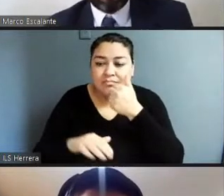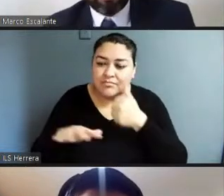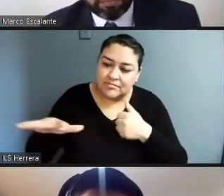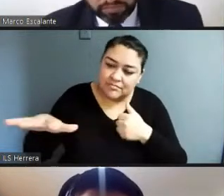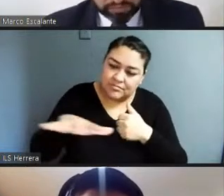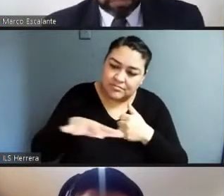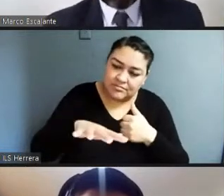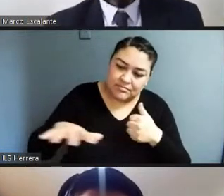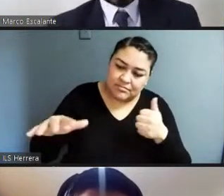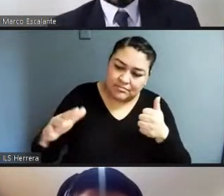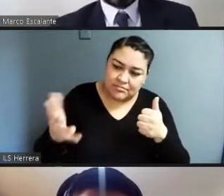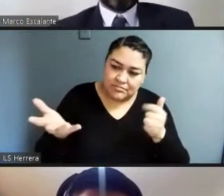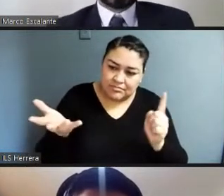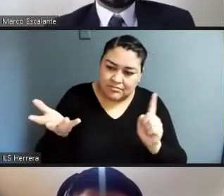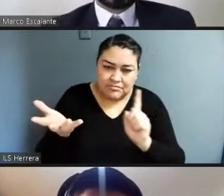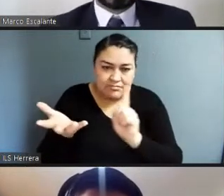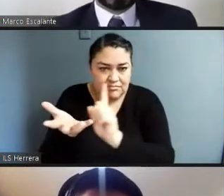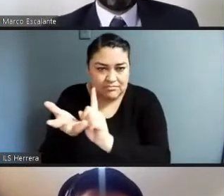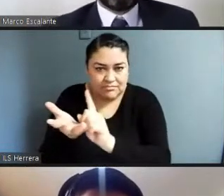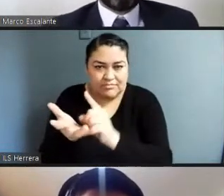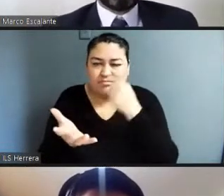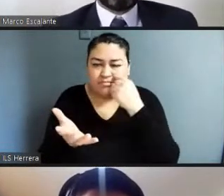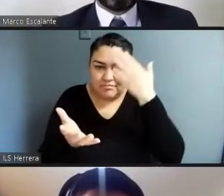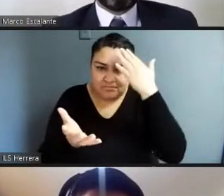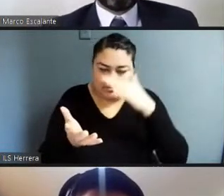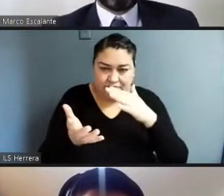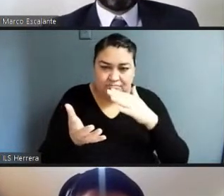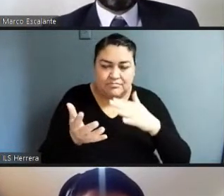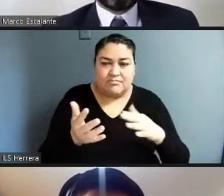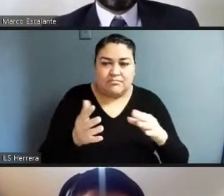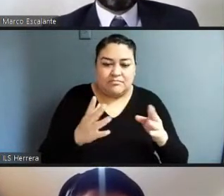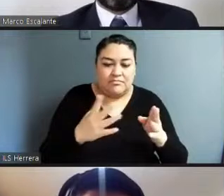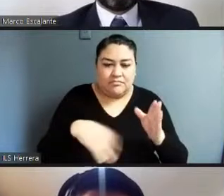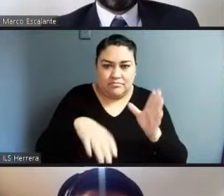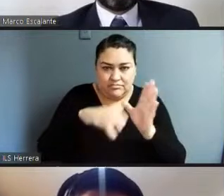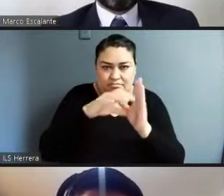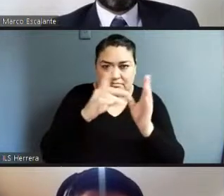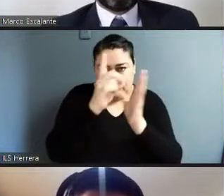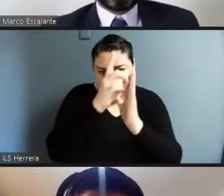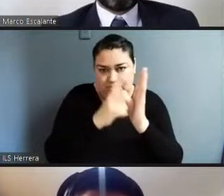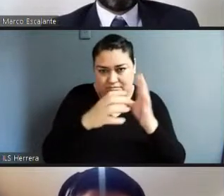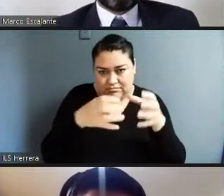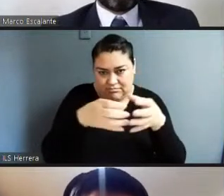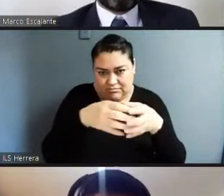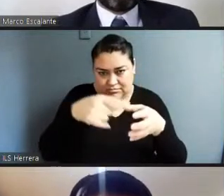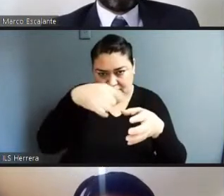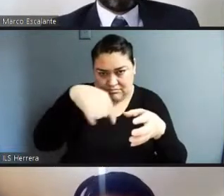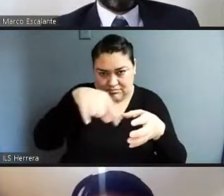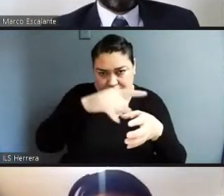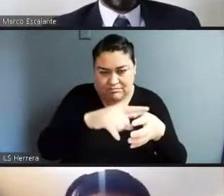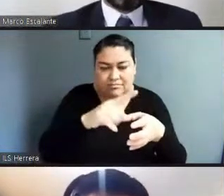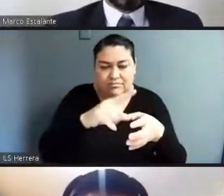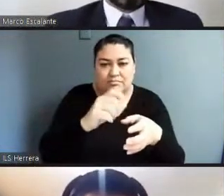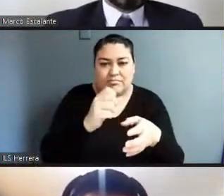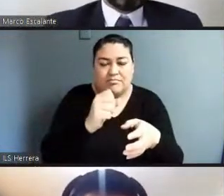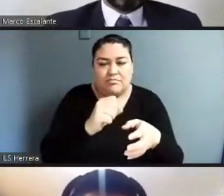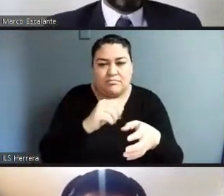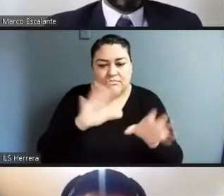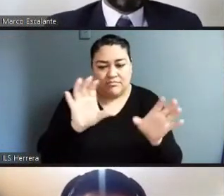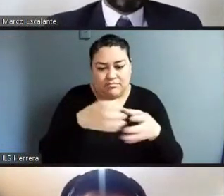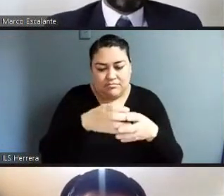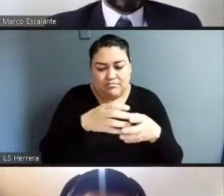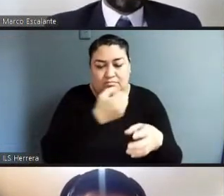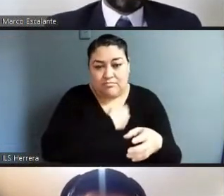approach to medical students approaching their communities. The public health department organizes a series